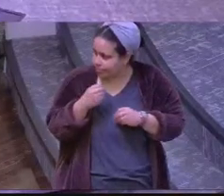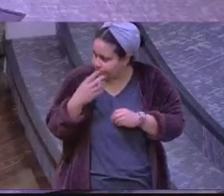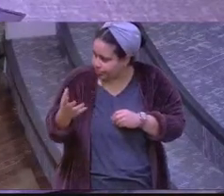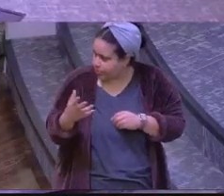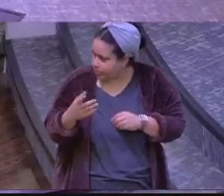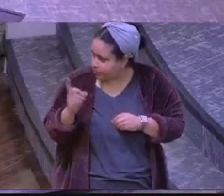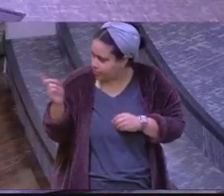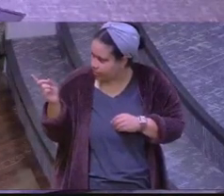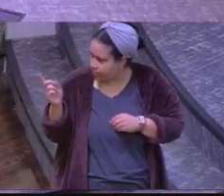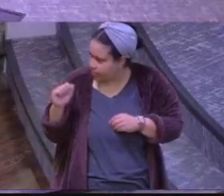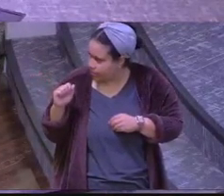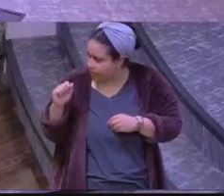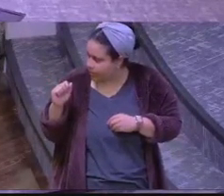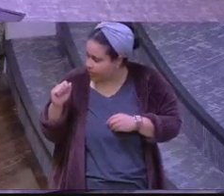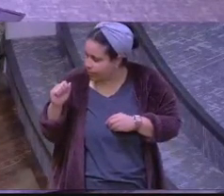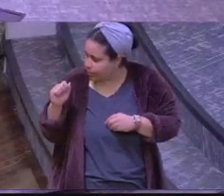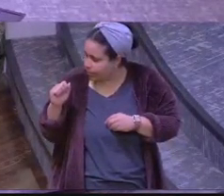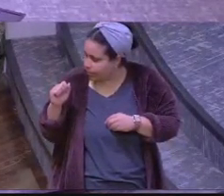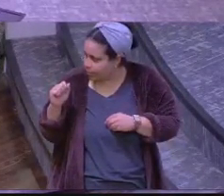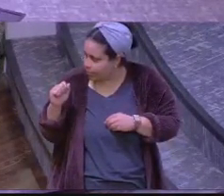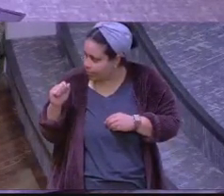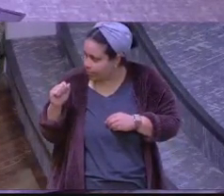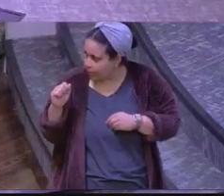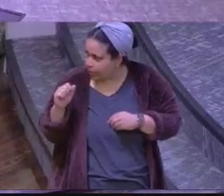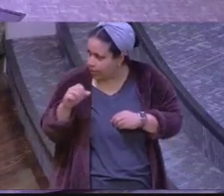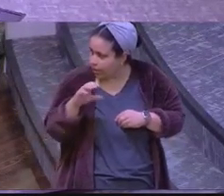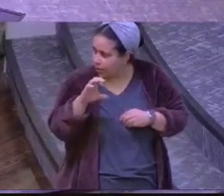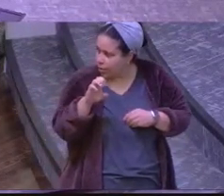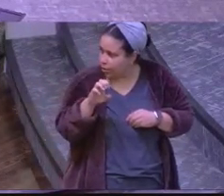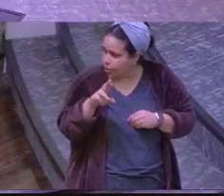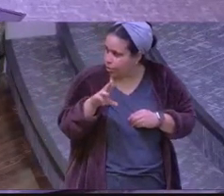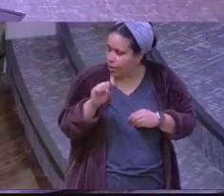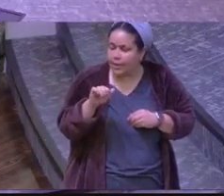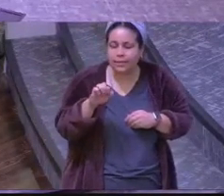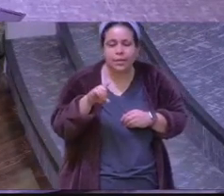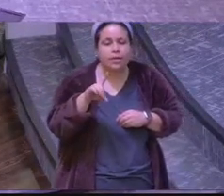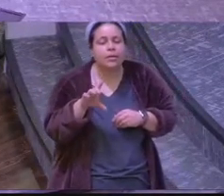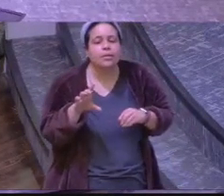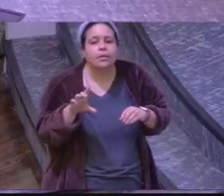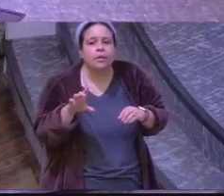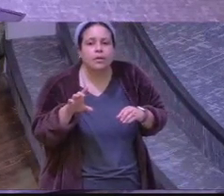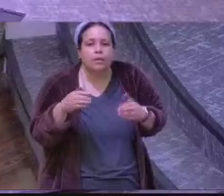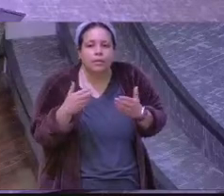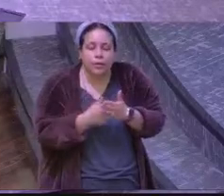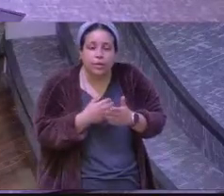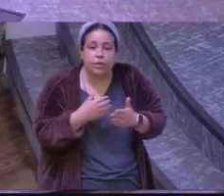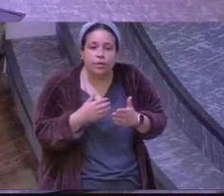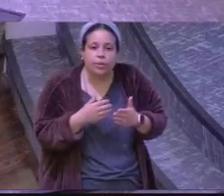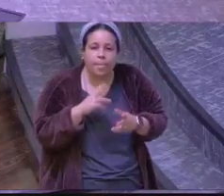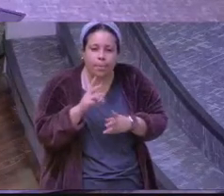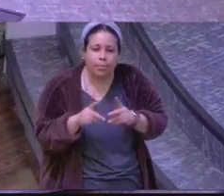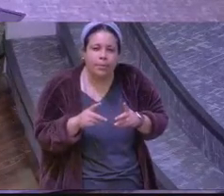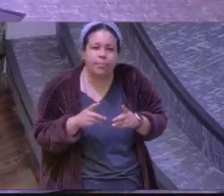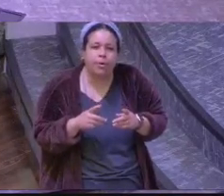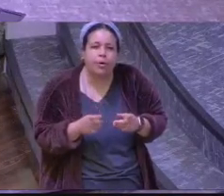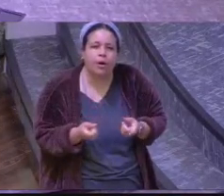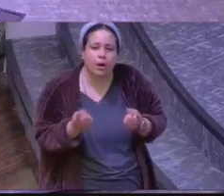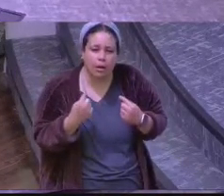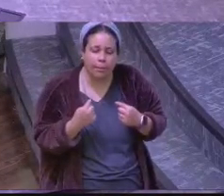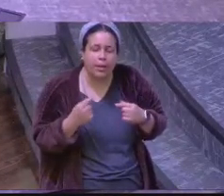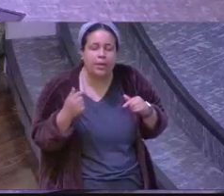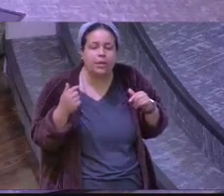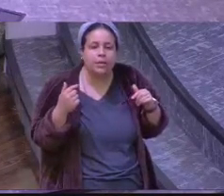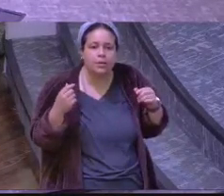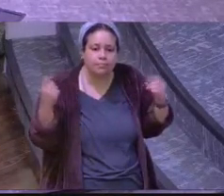So when it comes to the CRESE program, this is for our newcomers. And when we're thinking about that program,